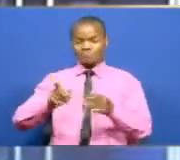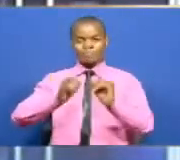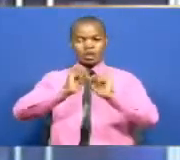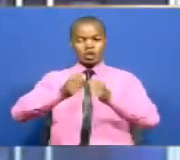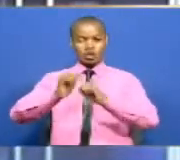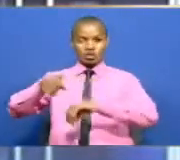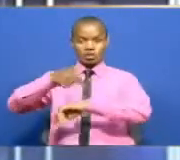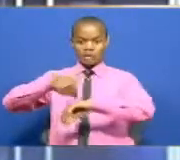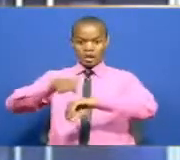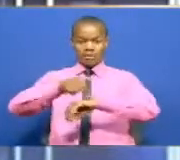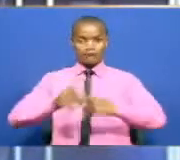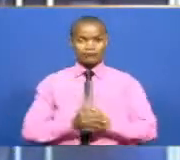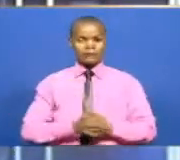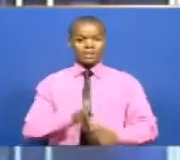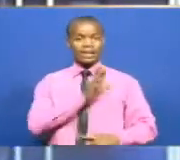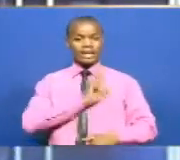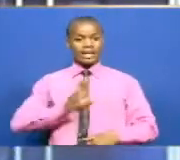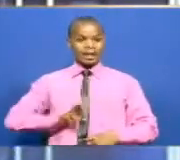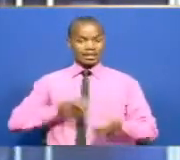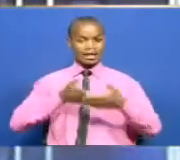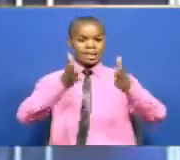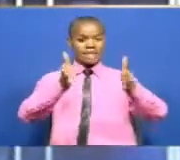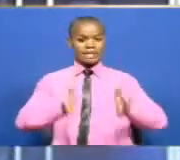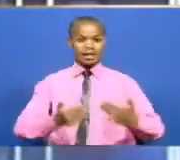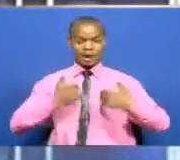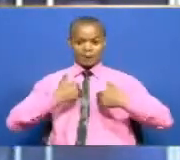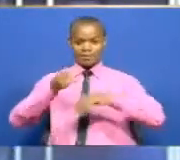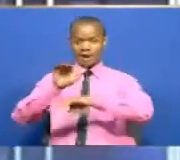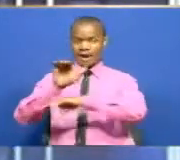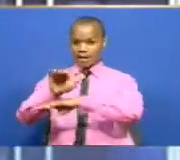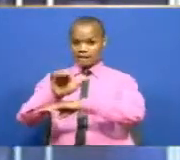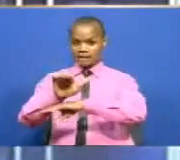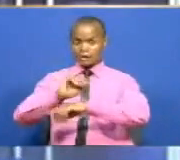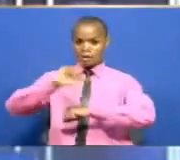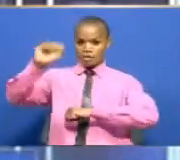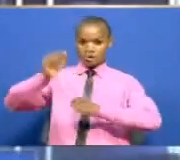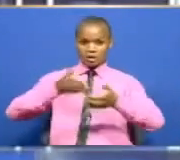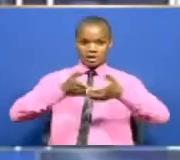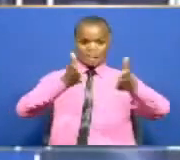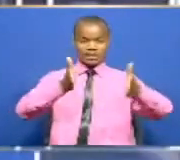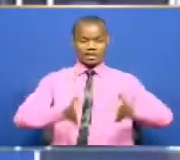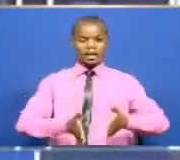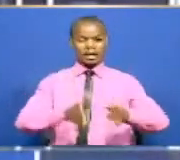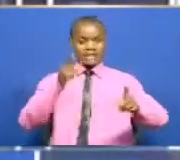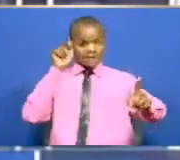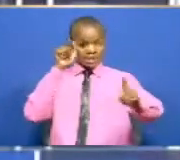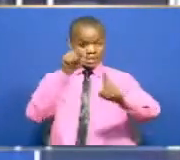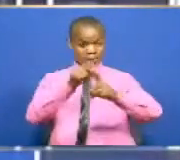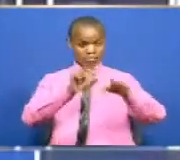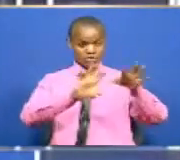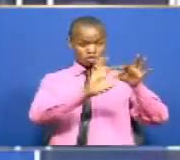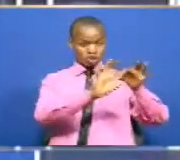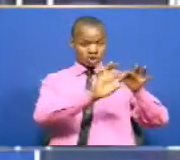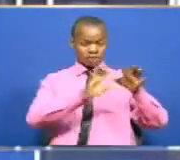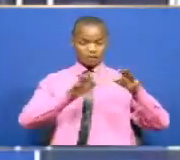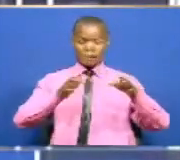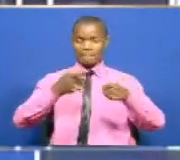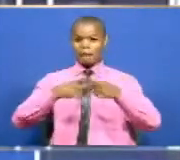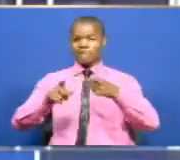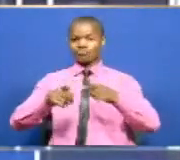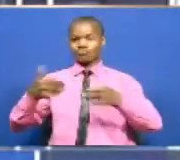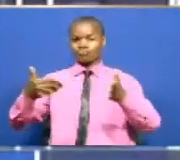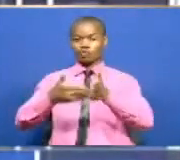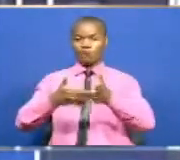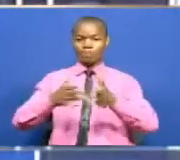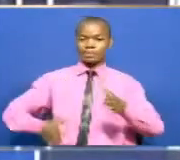religious leaders have challenged politicians to strive to unite the country and stop the divide and rule strategy for selfish gains.